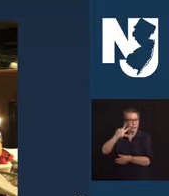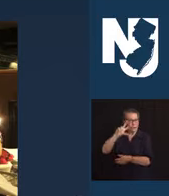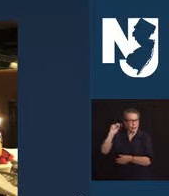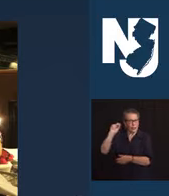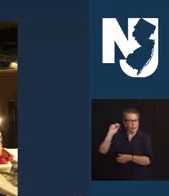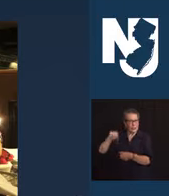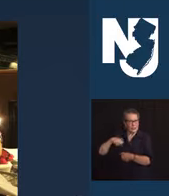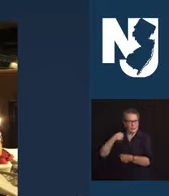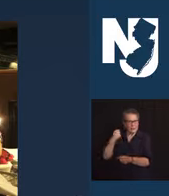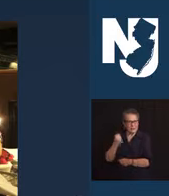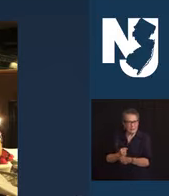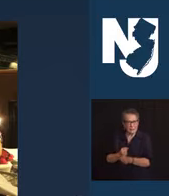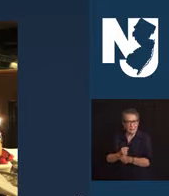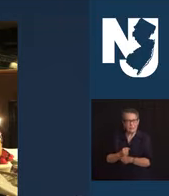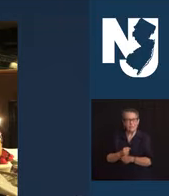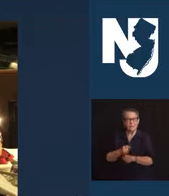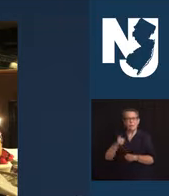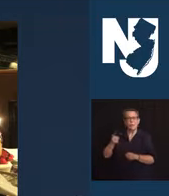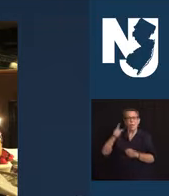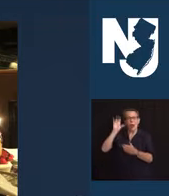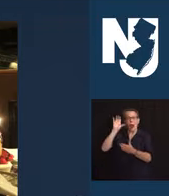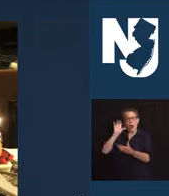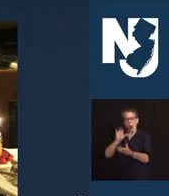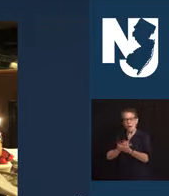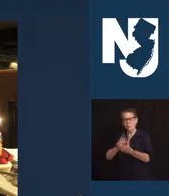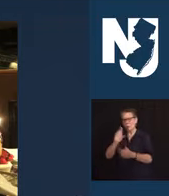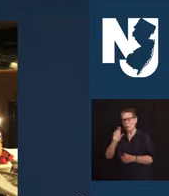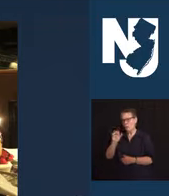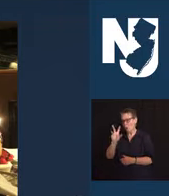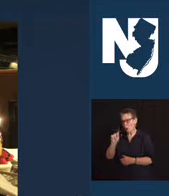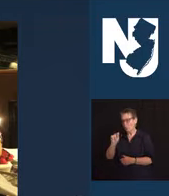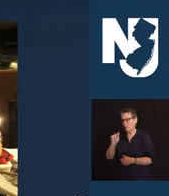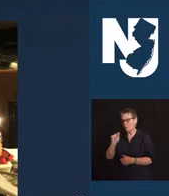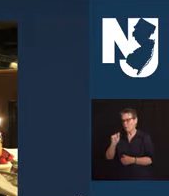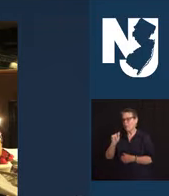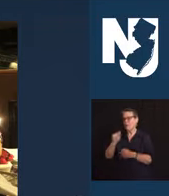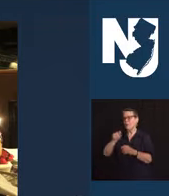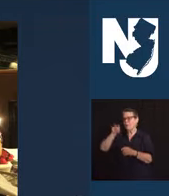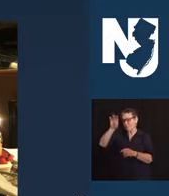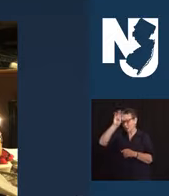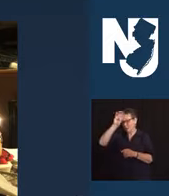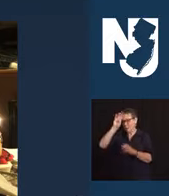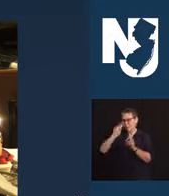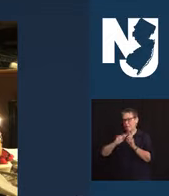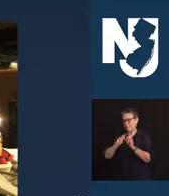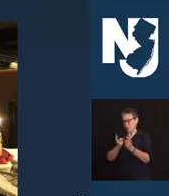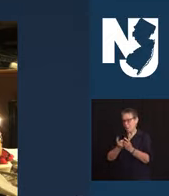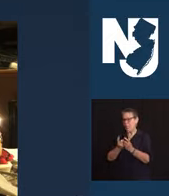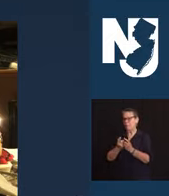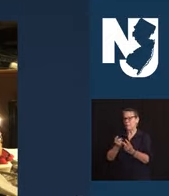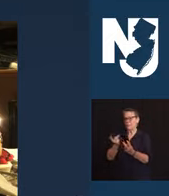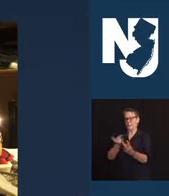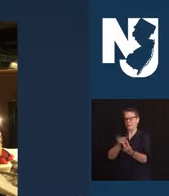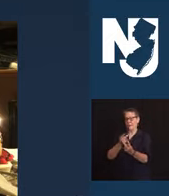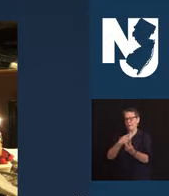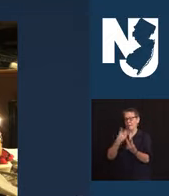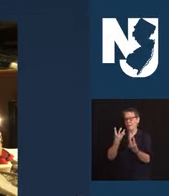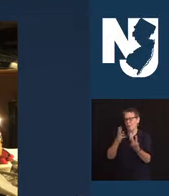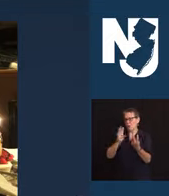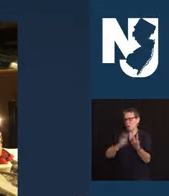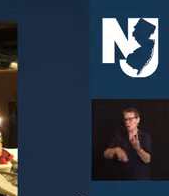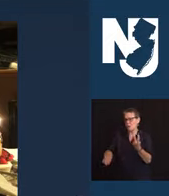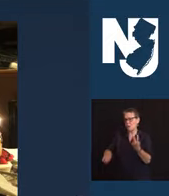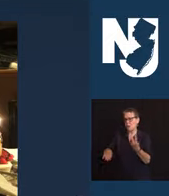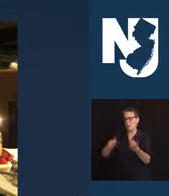late husband, Robert, a member, by the way, of the Newark Fire Department, had 4 children before his untimely